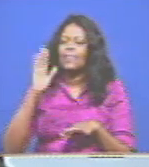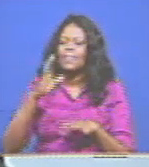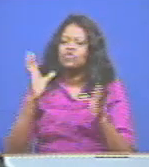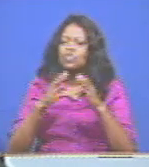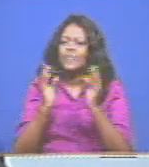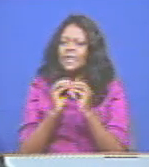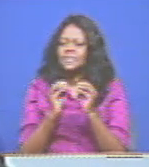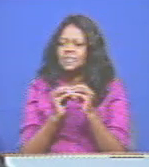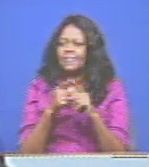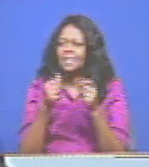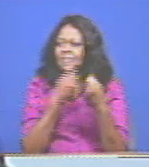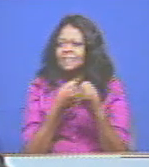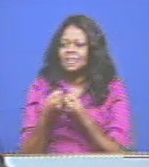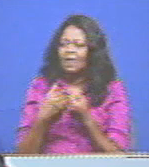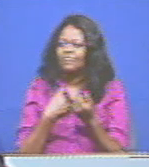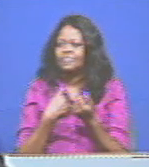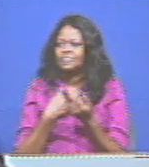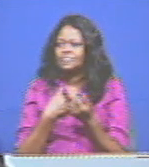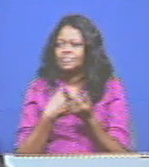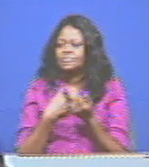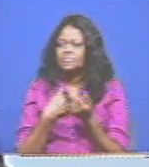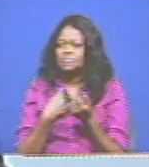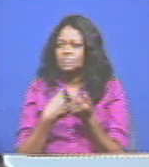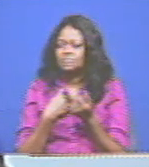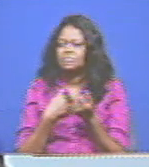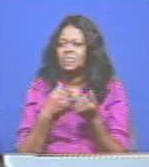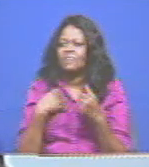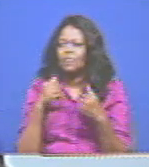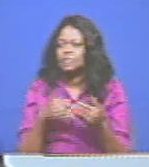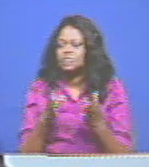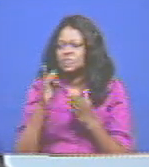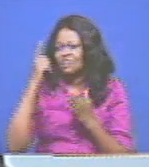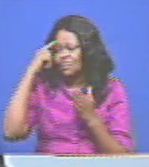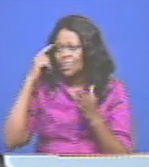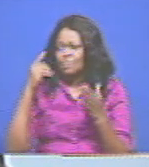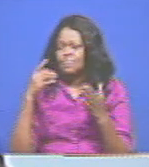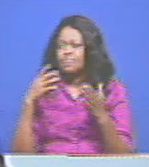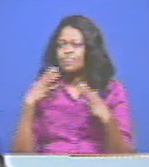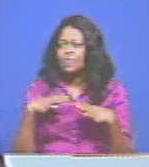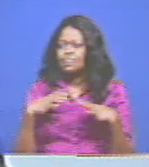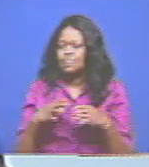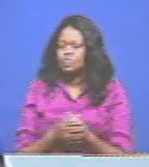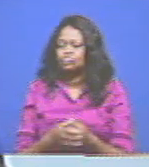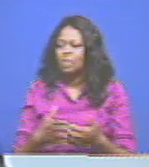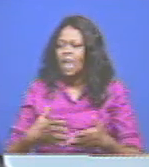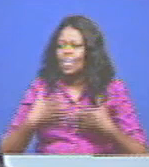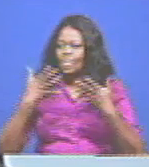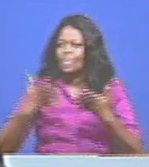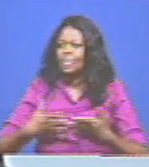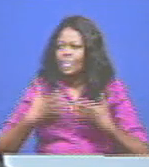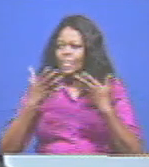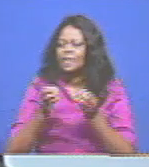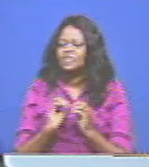is there's not so much room mm-hmm. for people to ventilate. You know, they don't call PG